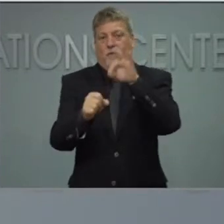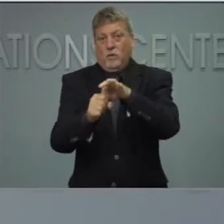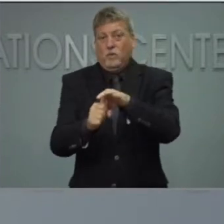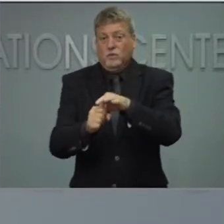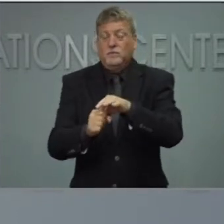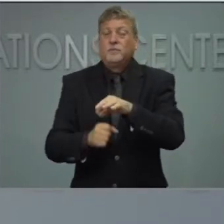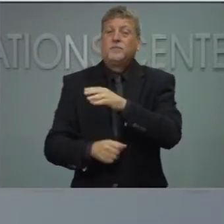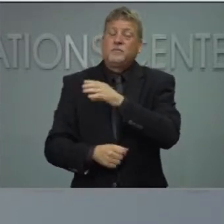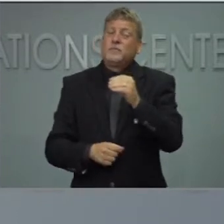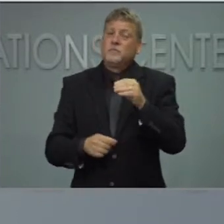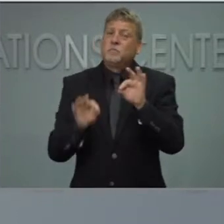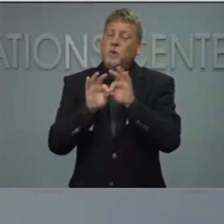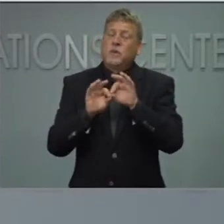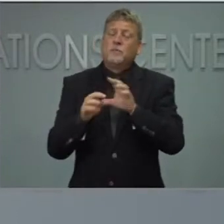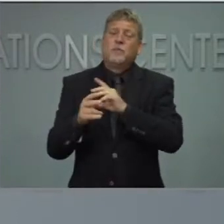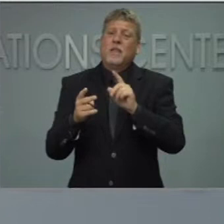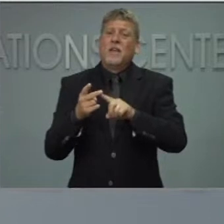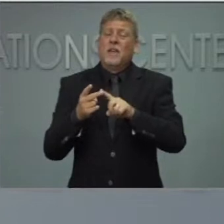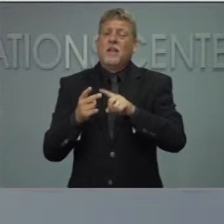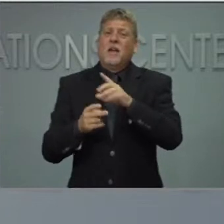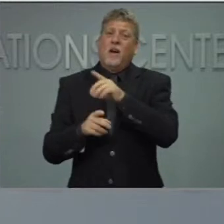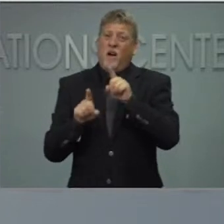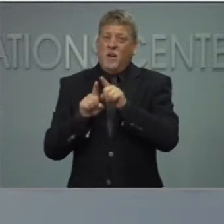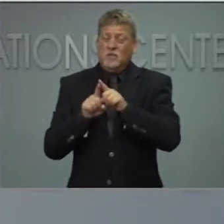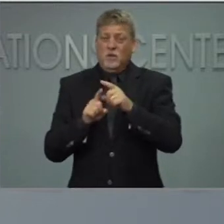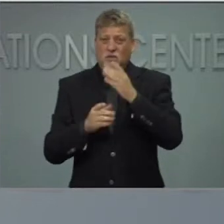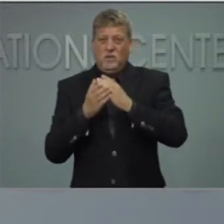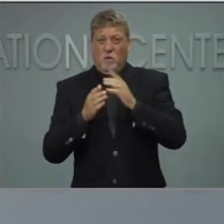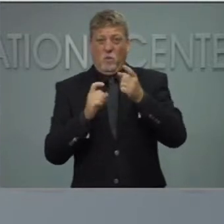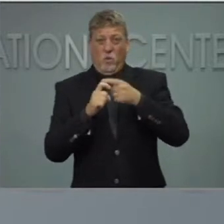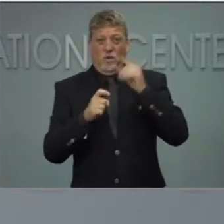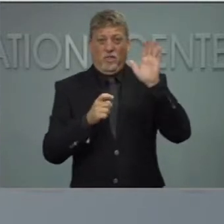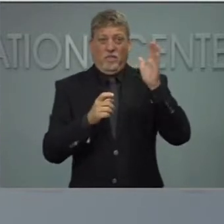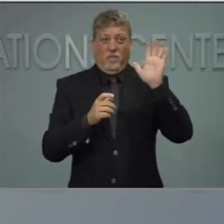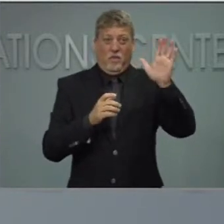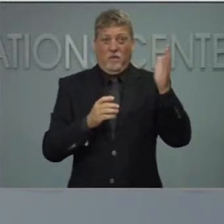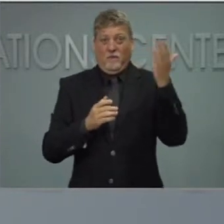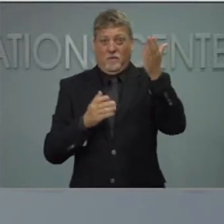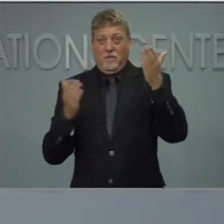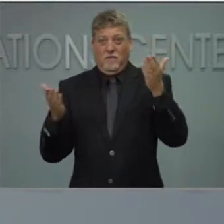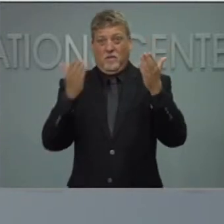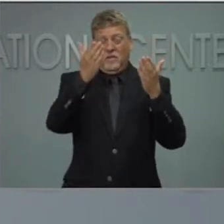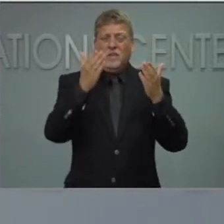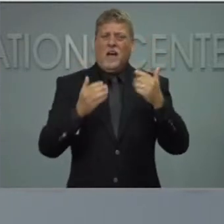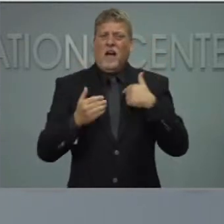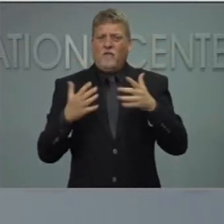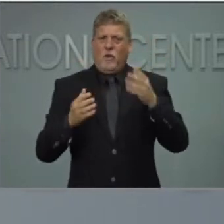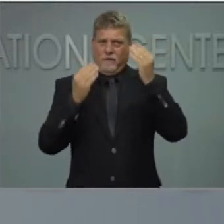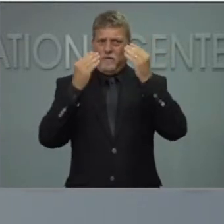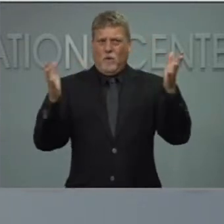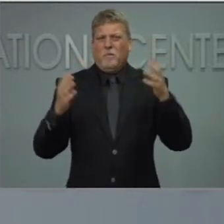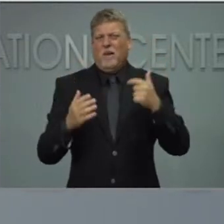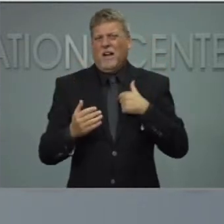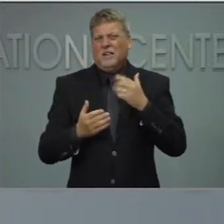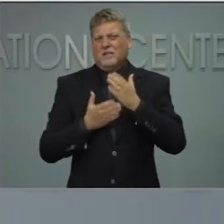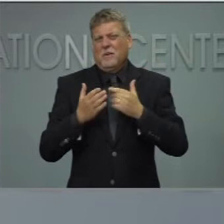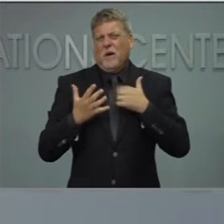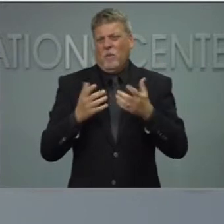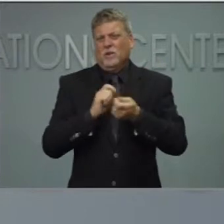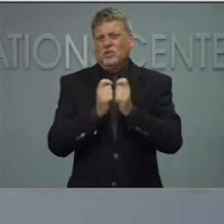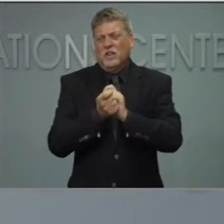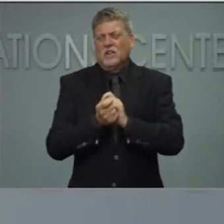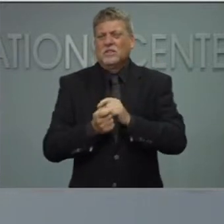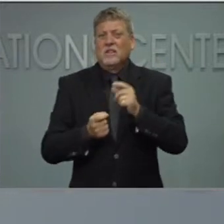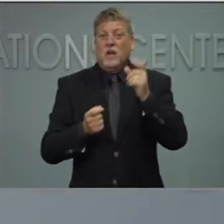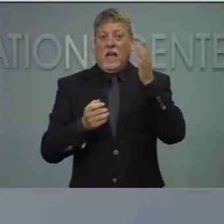that there are things that I want to change, see removed, added. They are open to negotiating those things at that point.